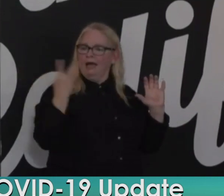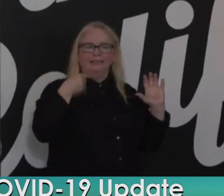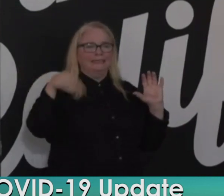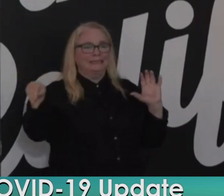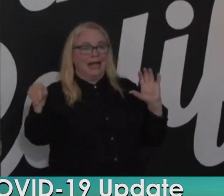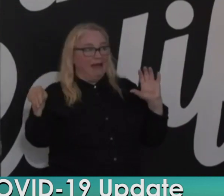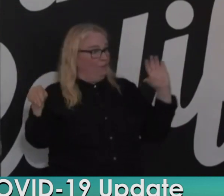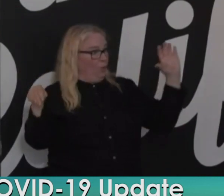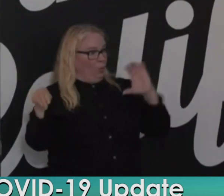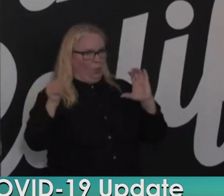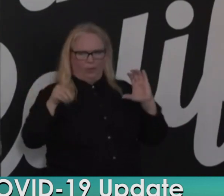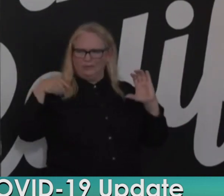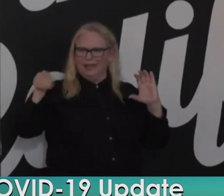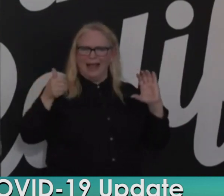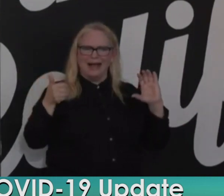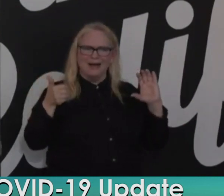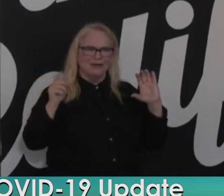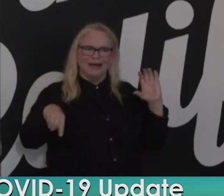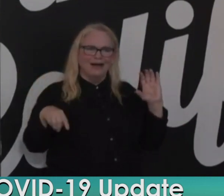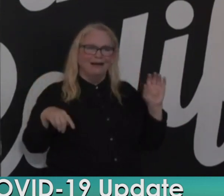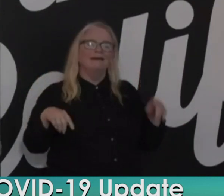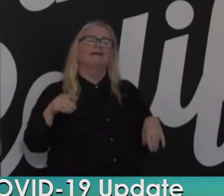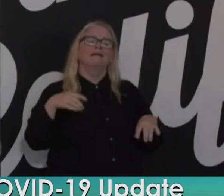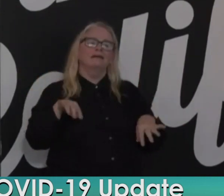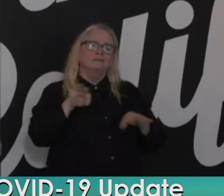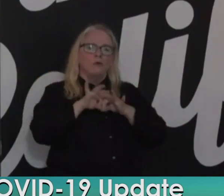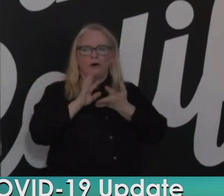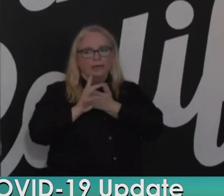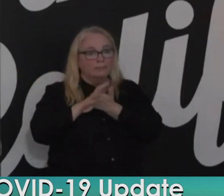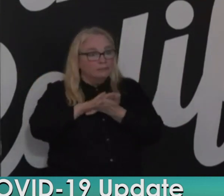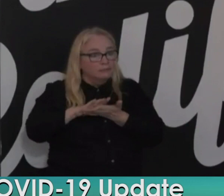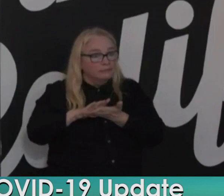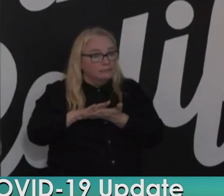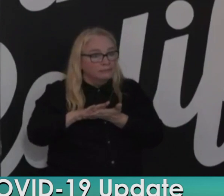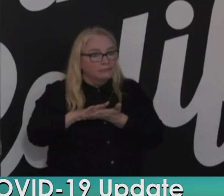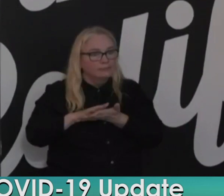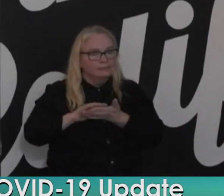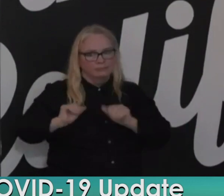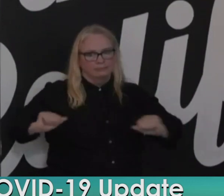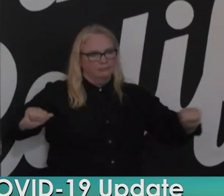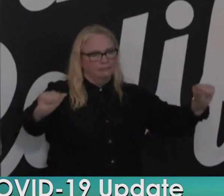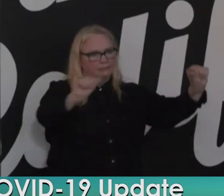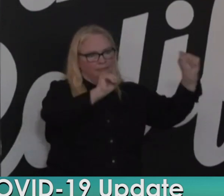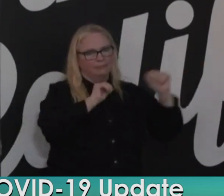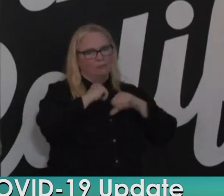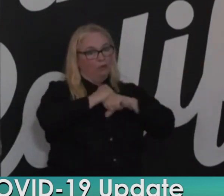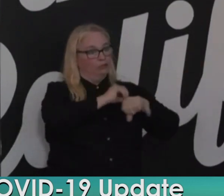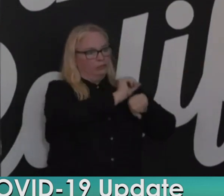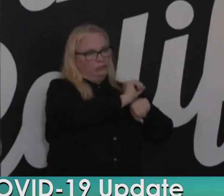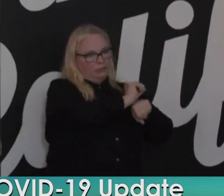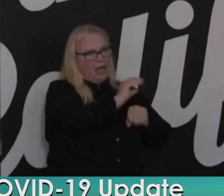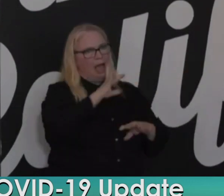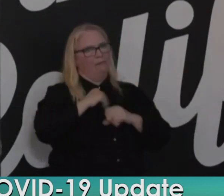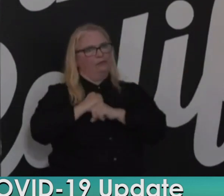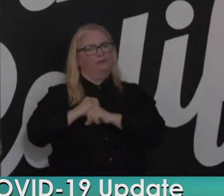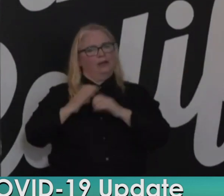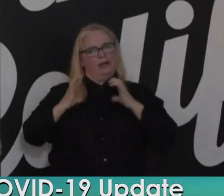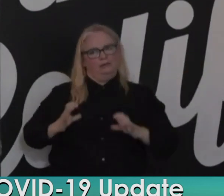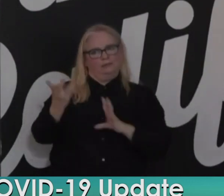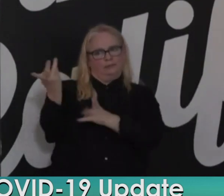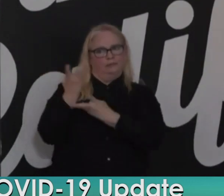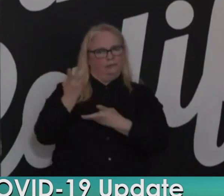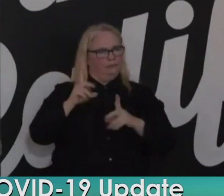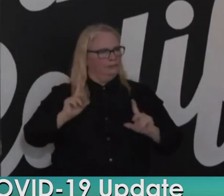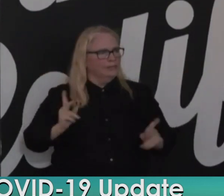deep framework on protecting his employees, as well as protecting his customers. So from the